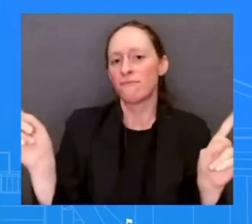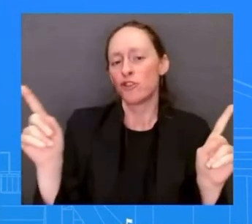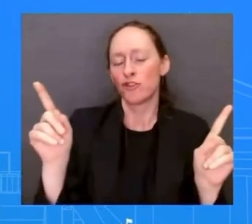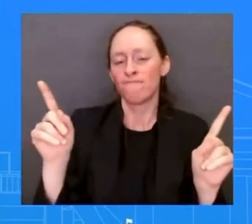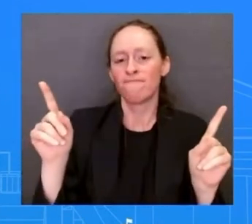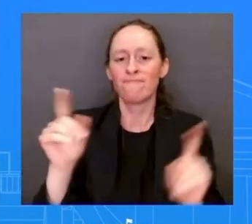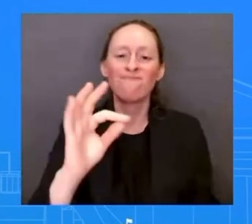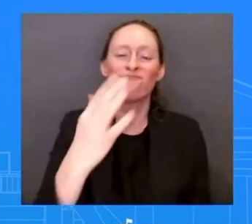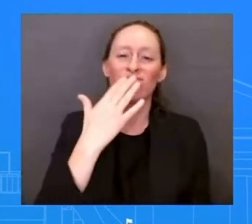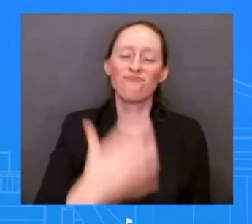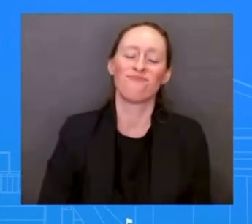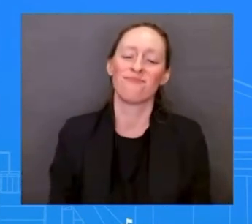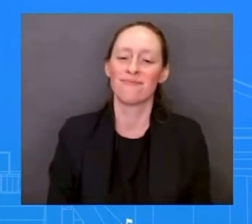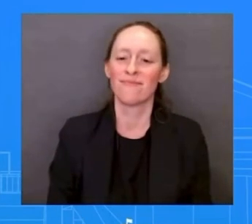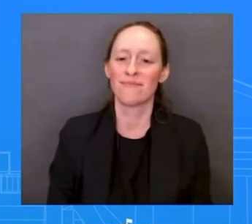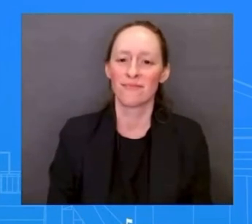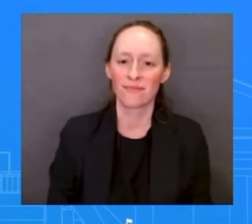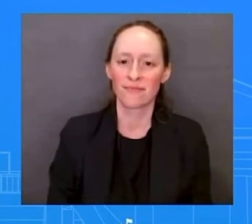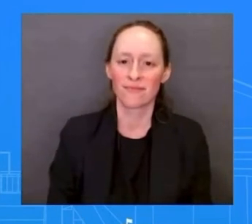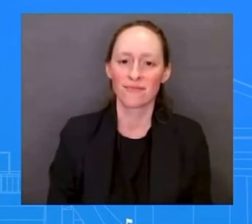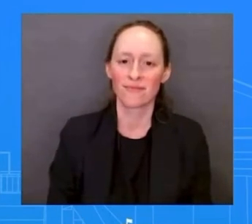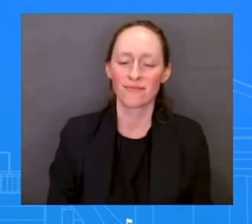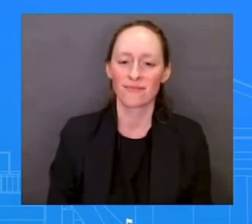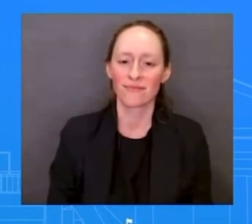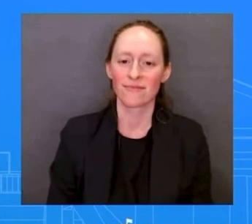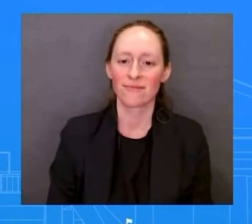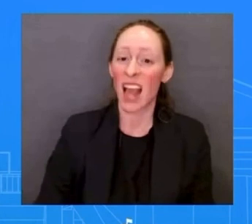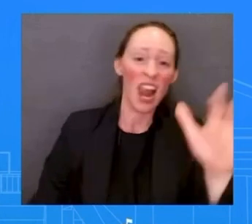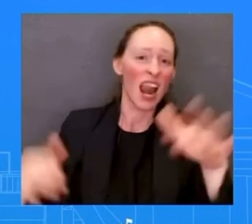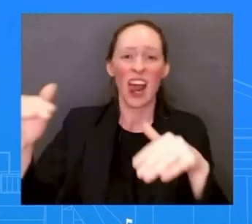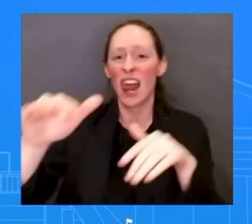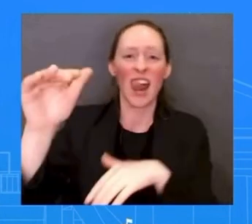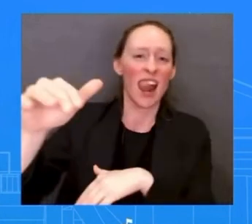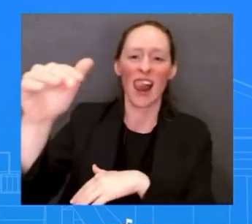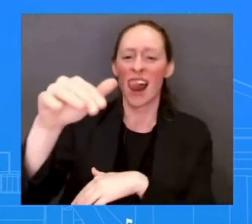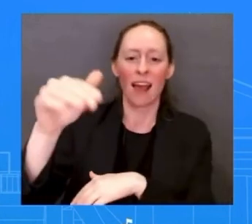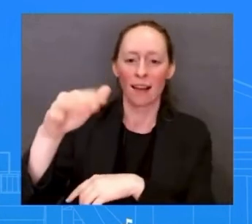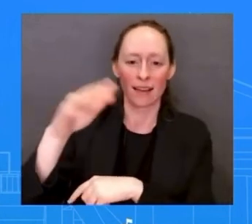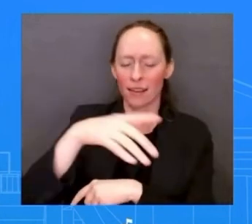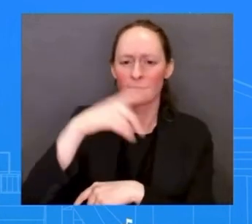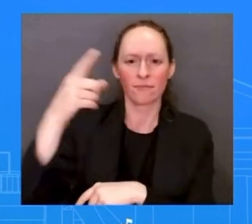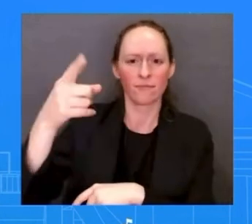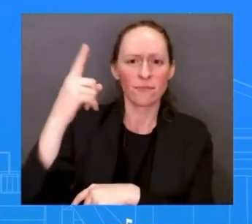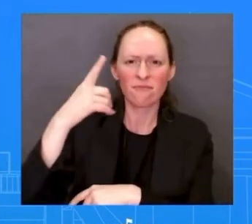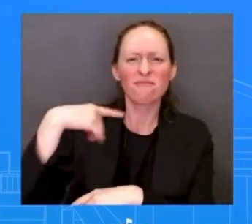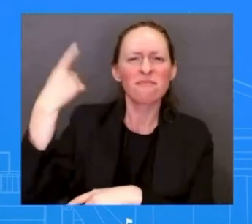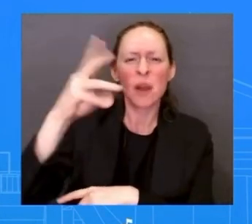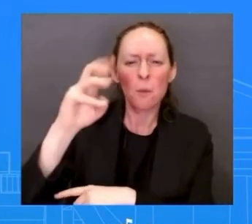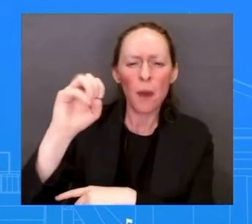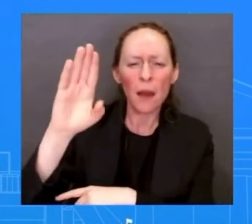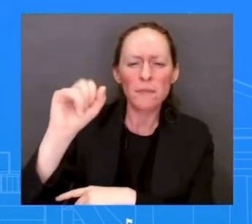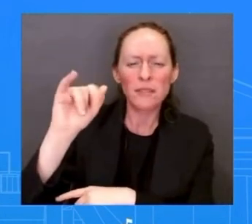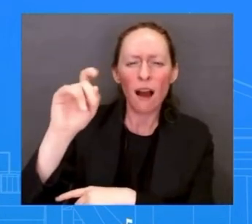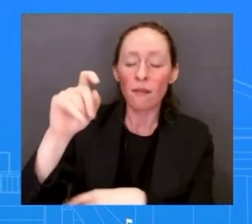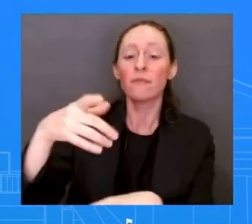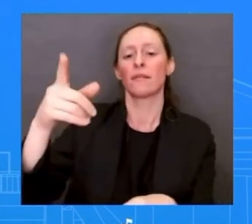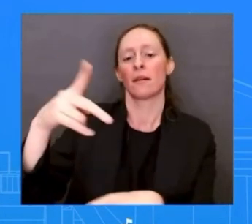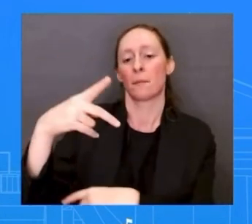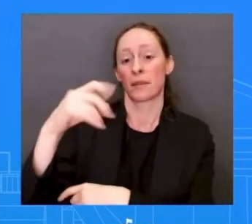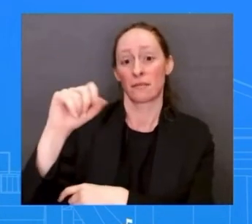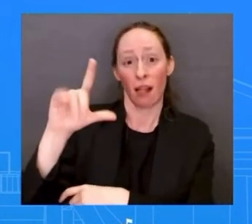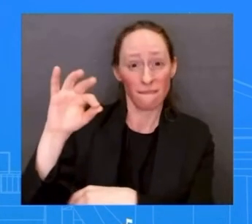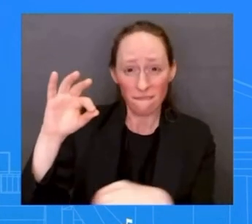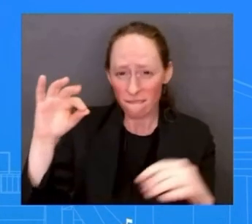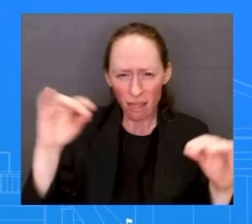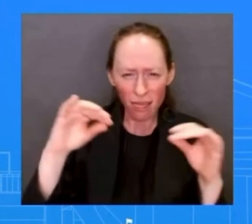sorry. The name of the website? For PSLF? Just for the new relief. Oh, so if you go to studentaid.gov, you